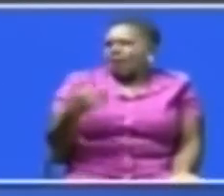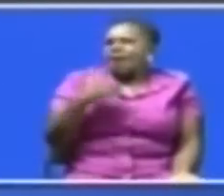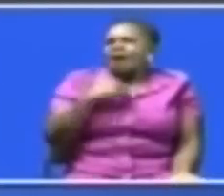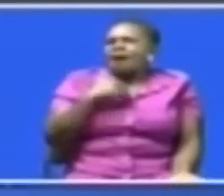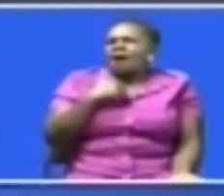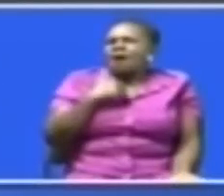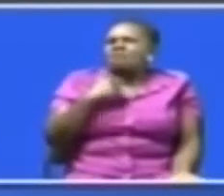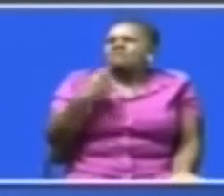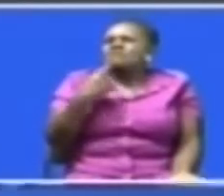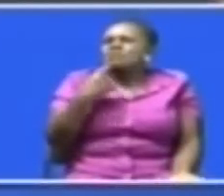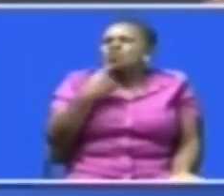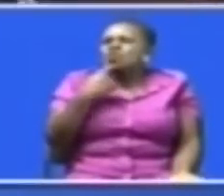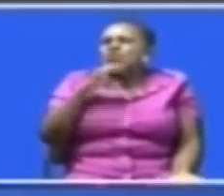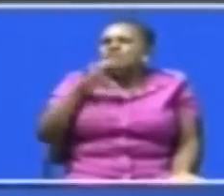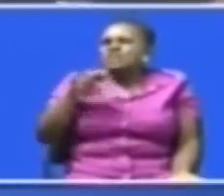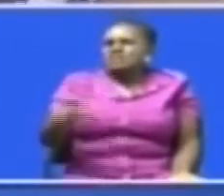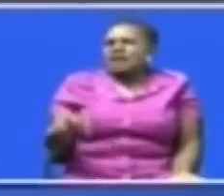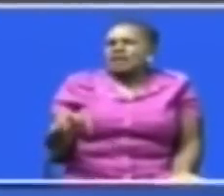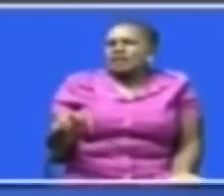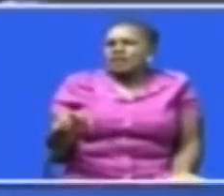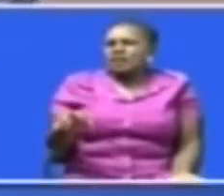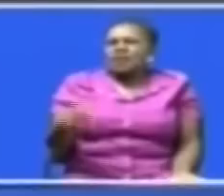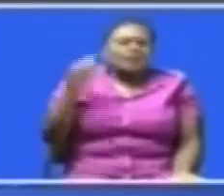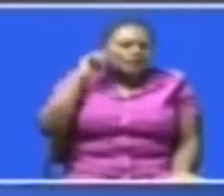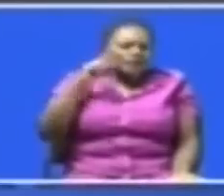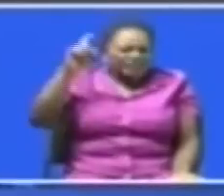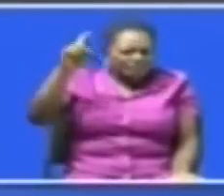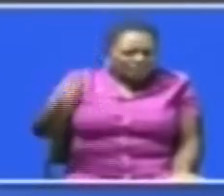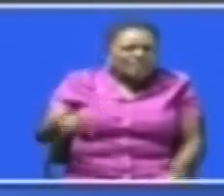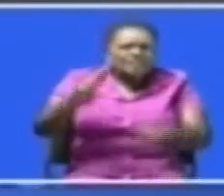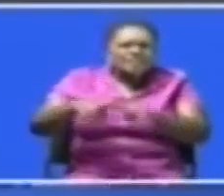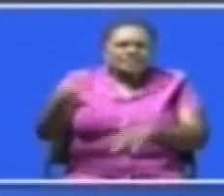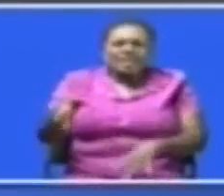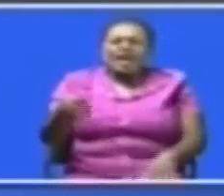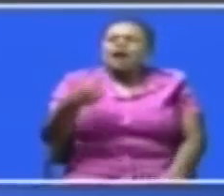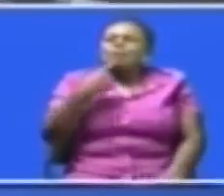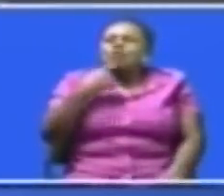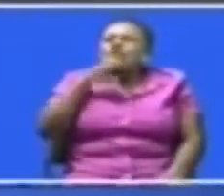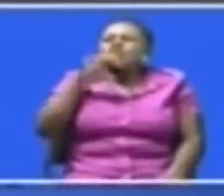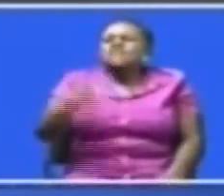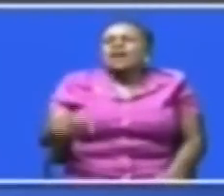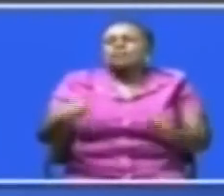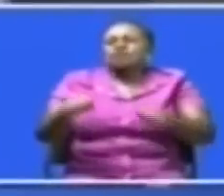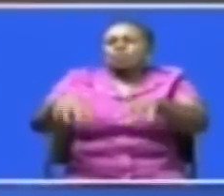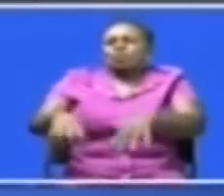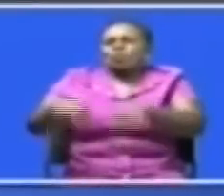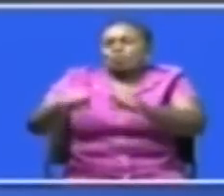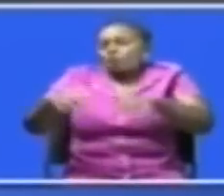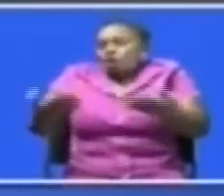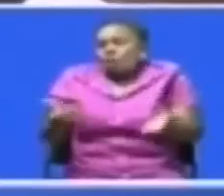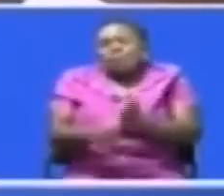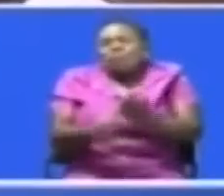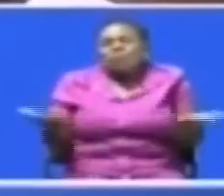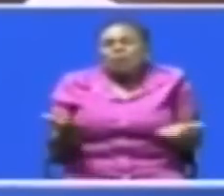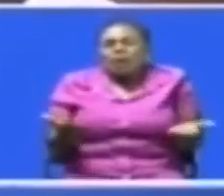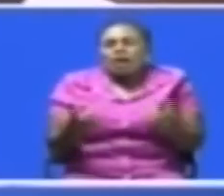Gideon Moi. Siata kama ni kalanji ndio mpaka hiyo awe hapo. Siata Gideon Moi aingie hapo.